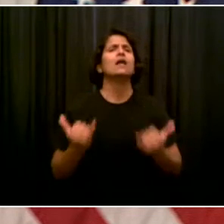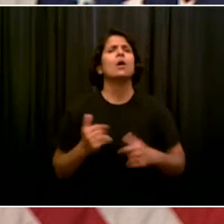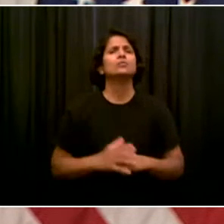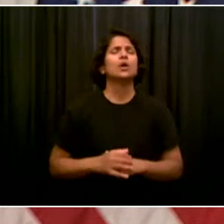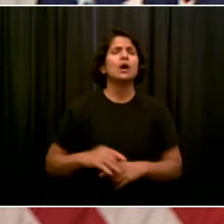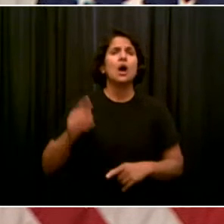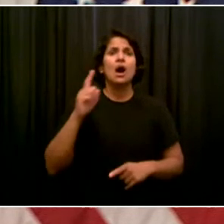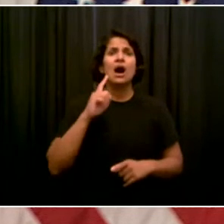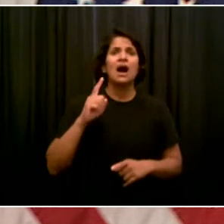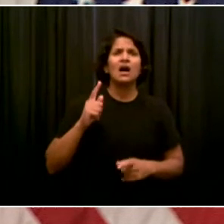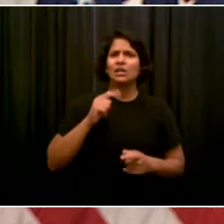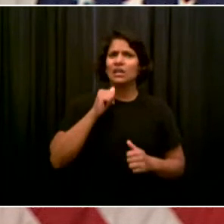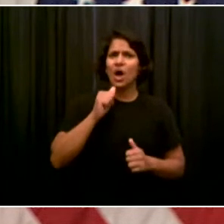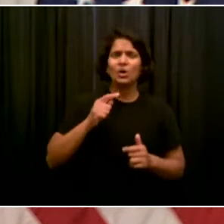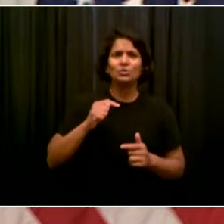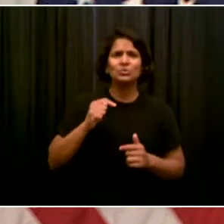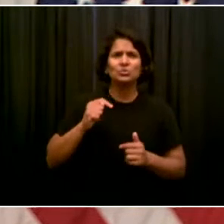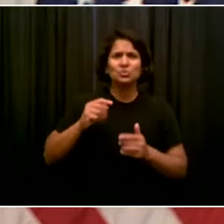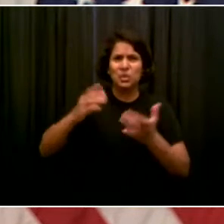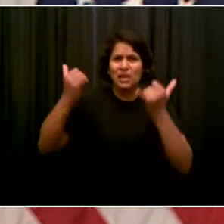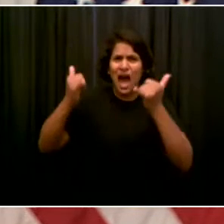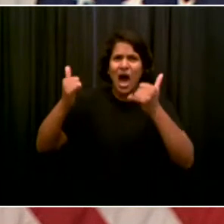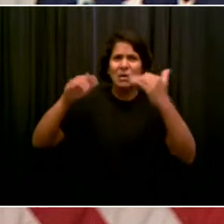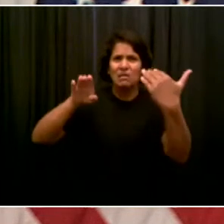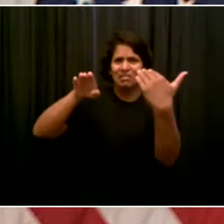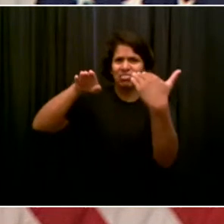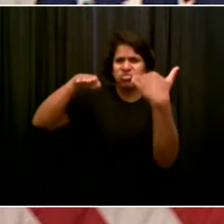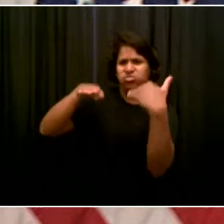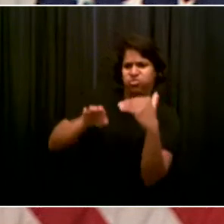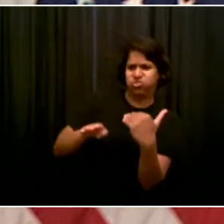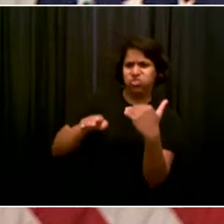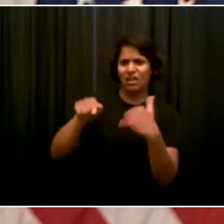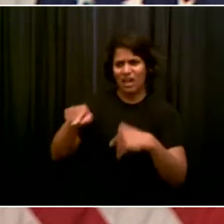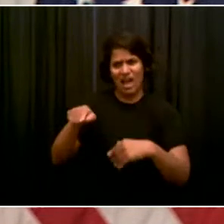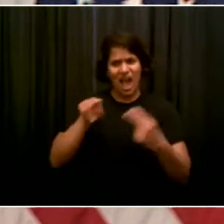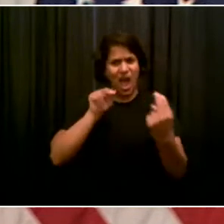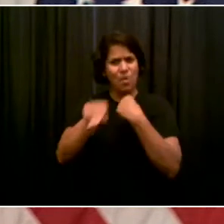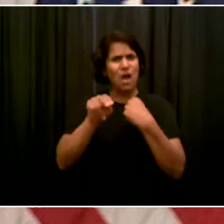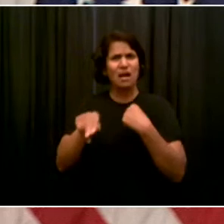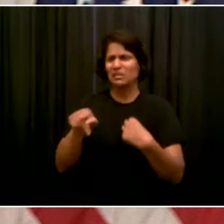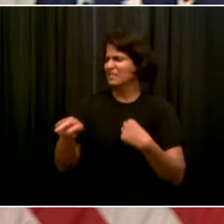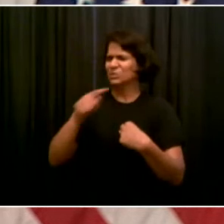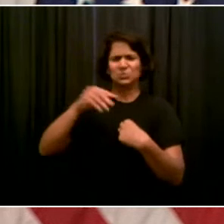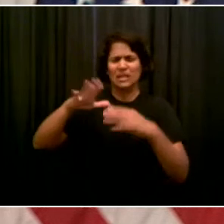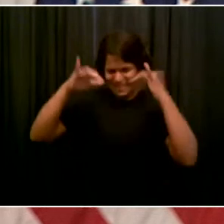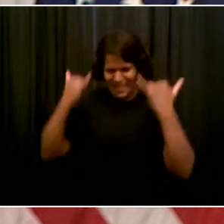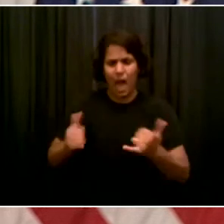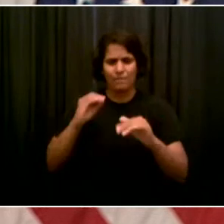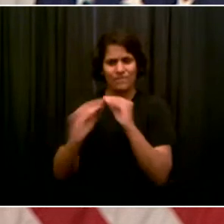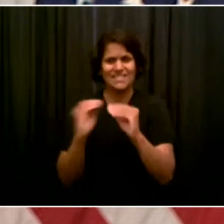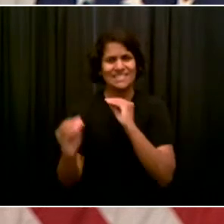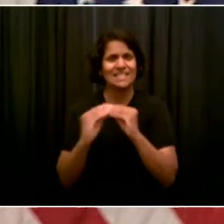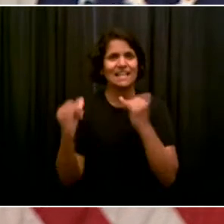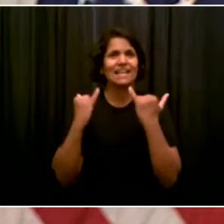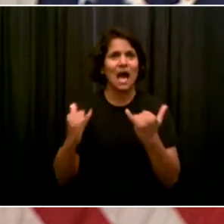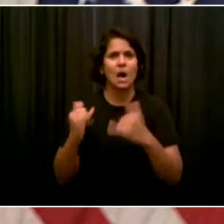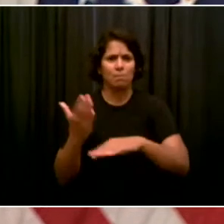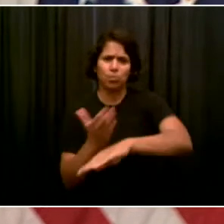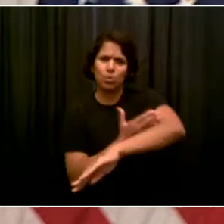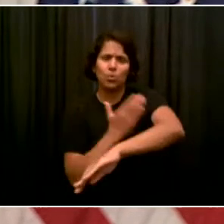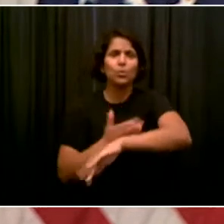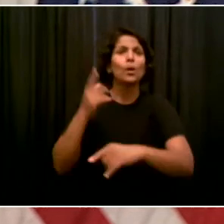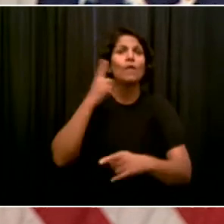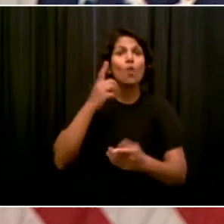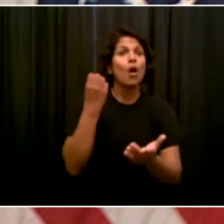options to consider than we've ever had before. That's the goal, that's the mission, and we're determined to make that happen. A few